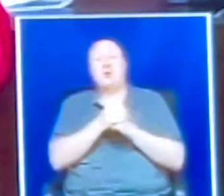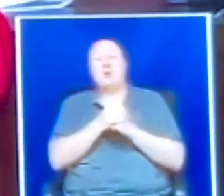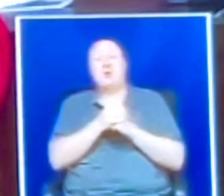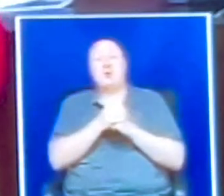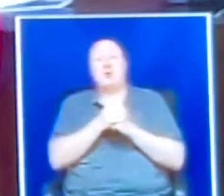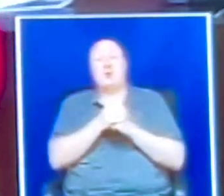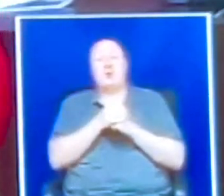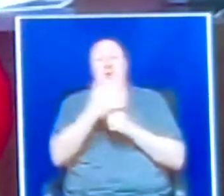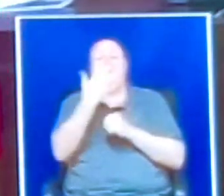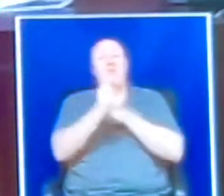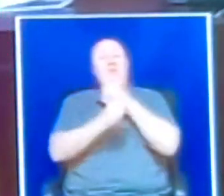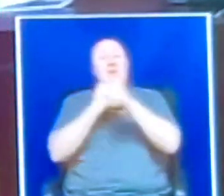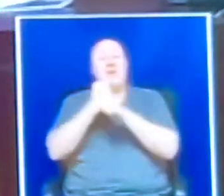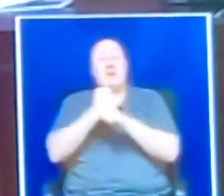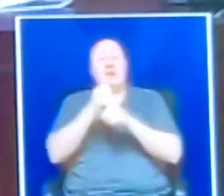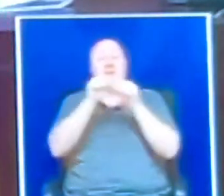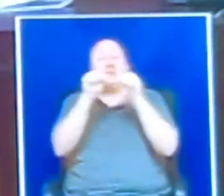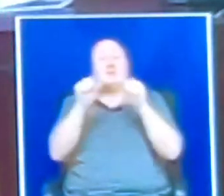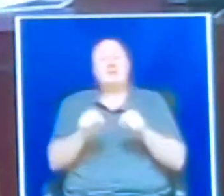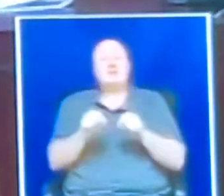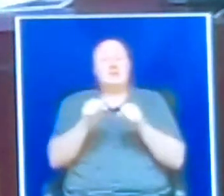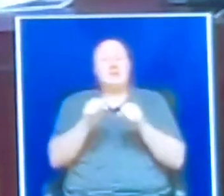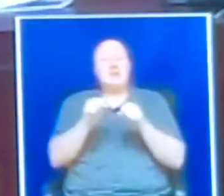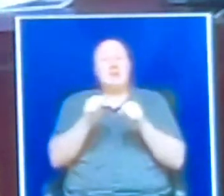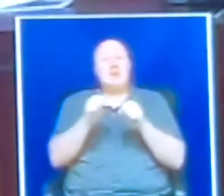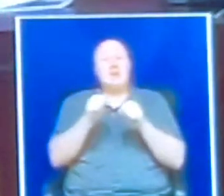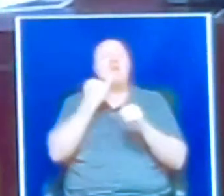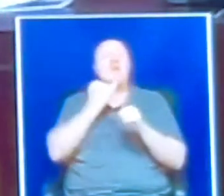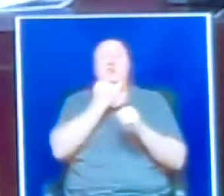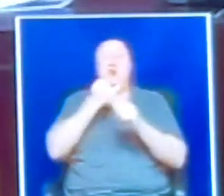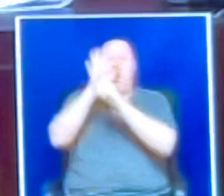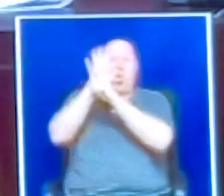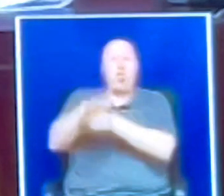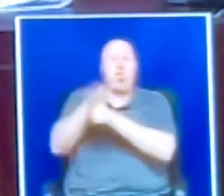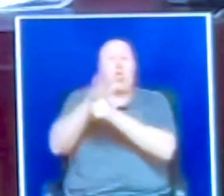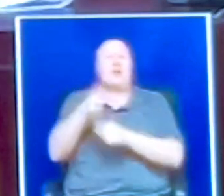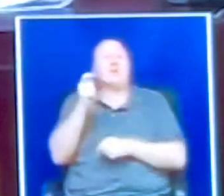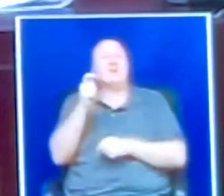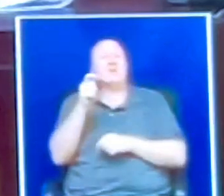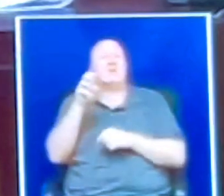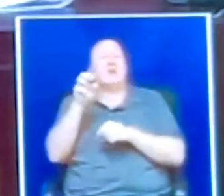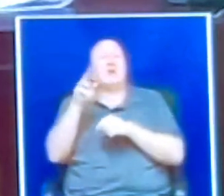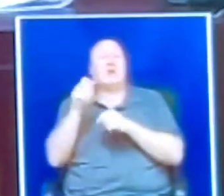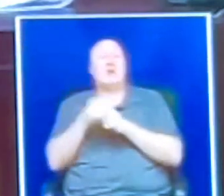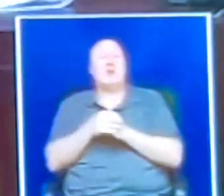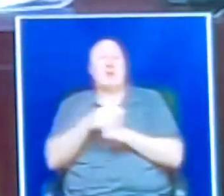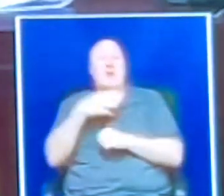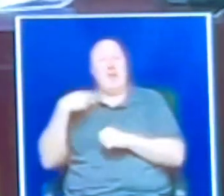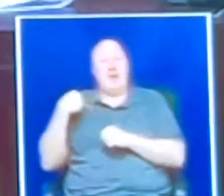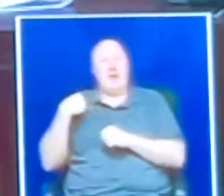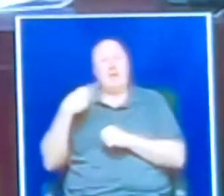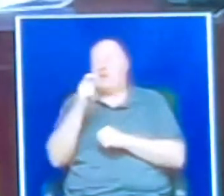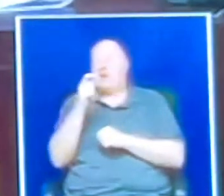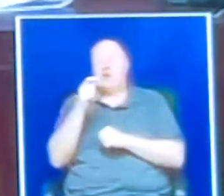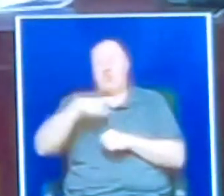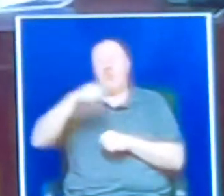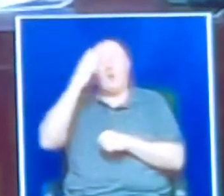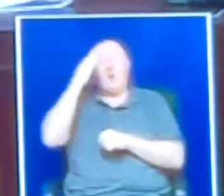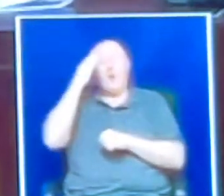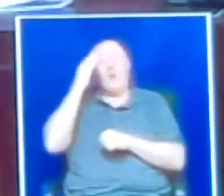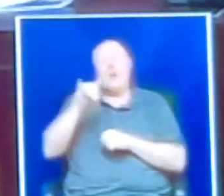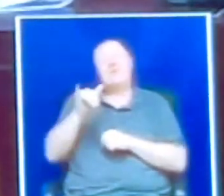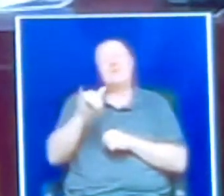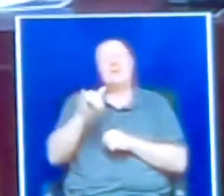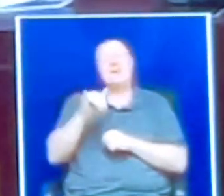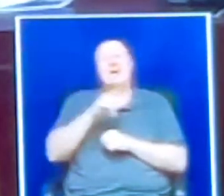half a century to Israeli systematic oppression as terrorists. The label of terrorist, we know it very well,